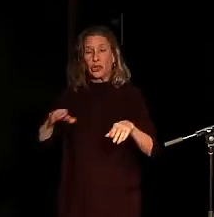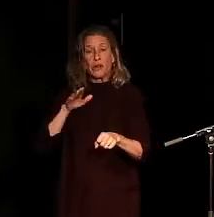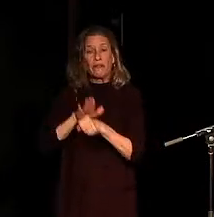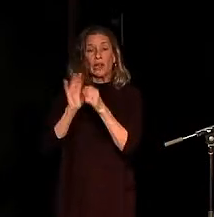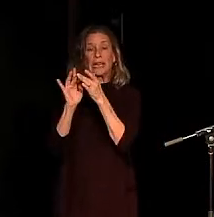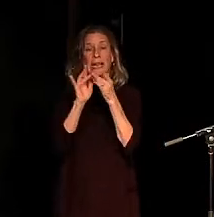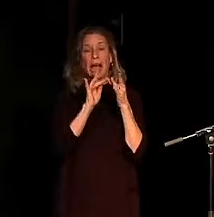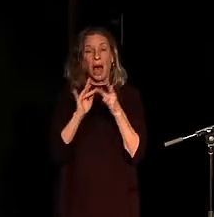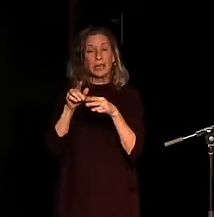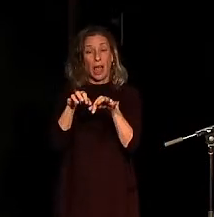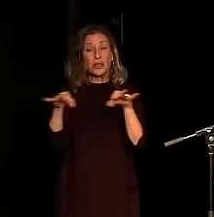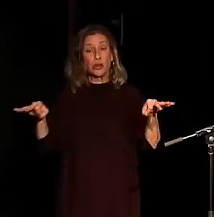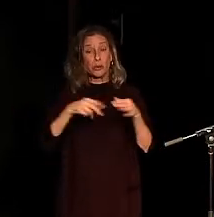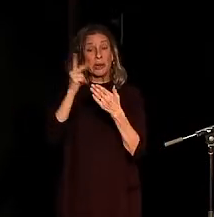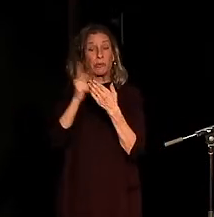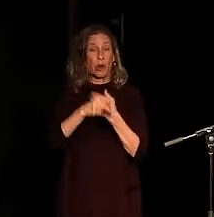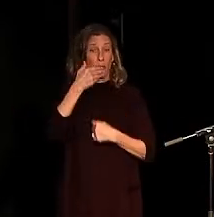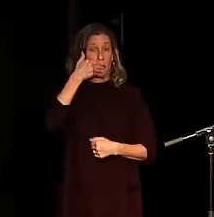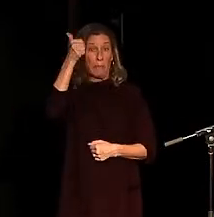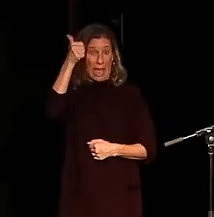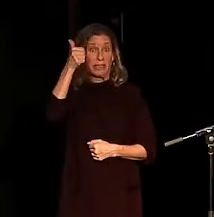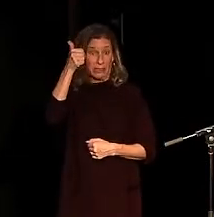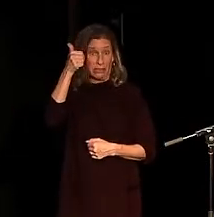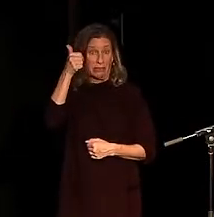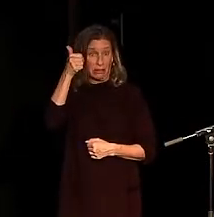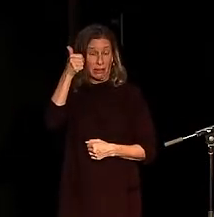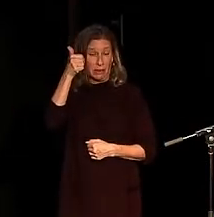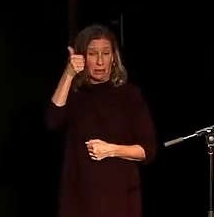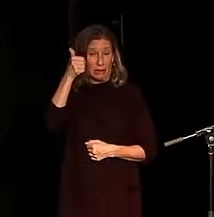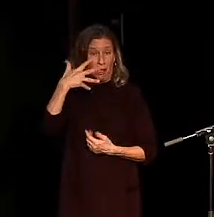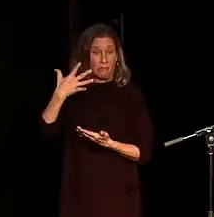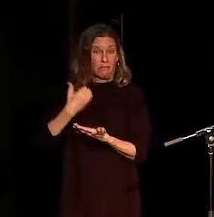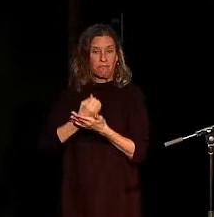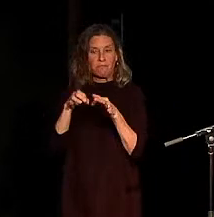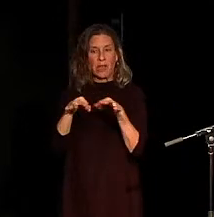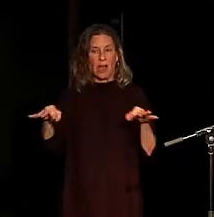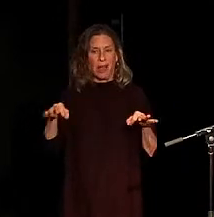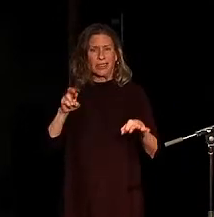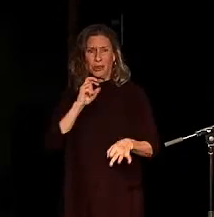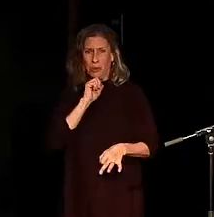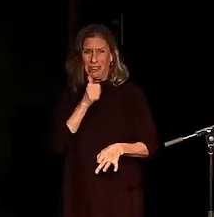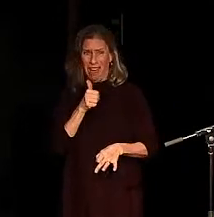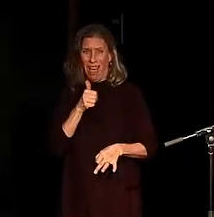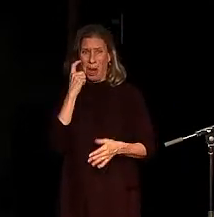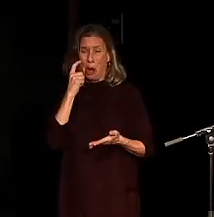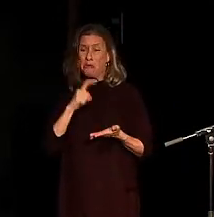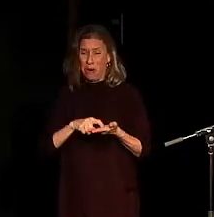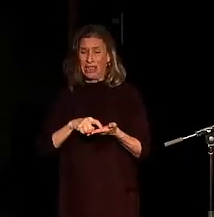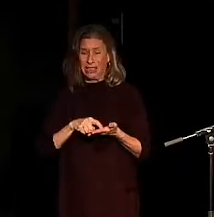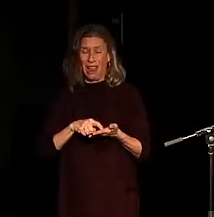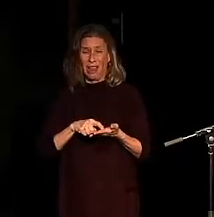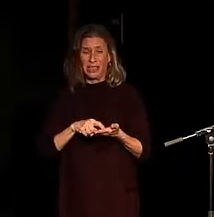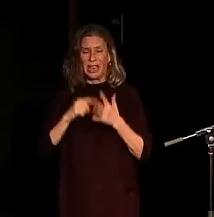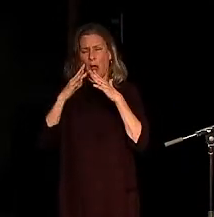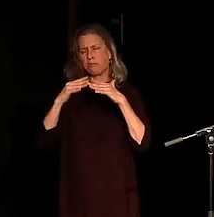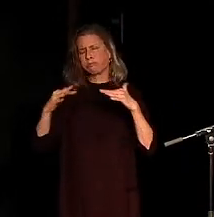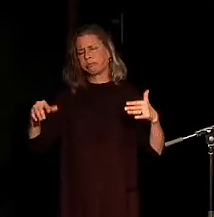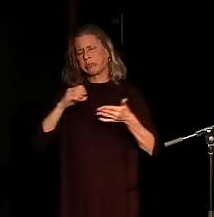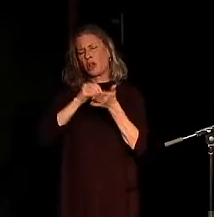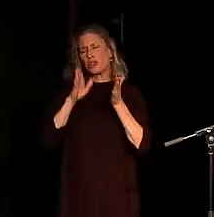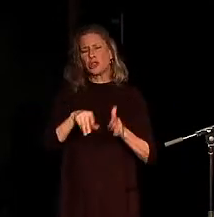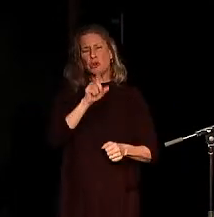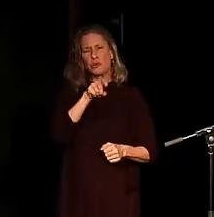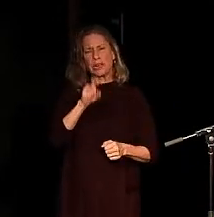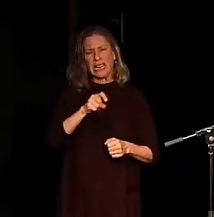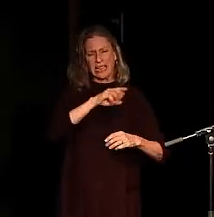online degree program is the difference between earning a college degree or not. So recognizing that we have a lot of different student needs to